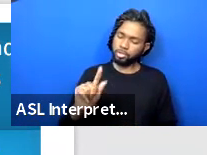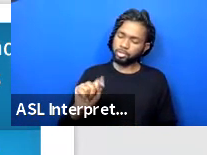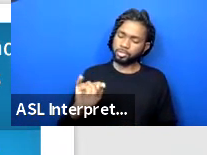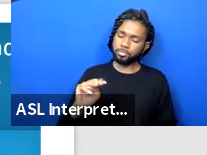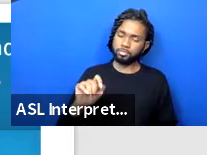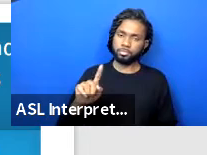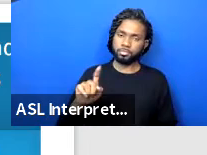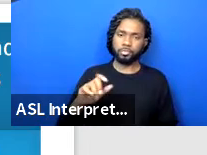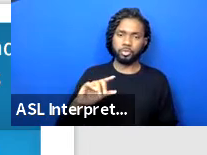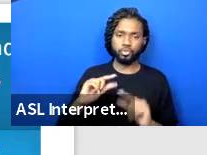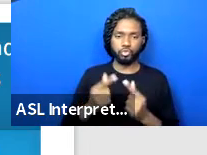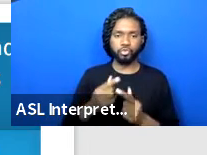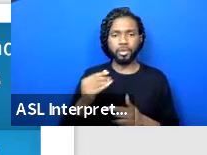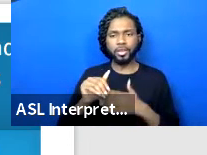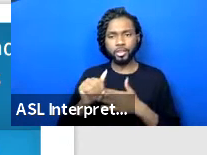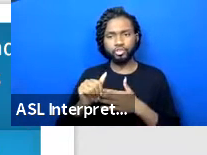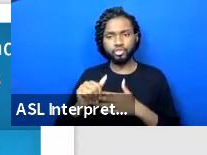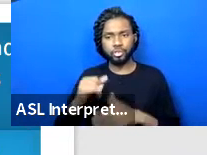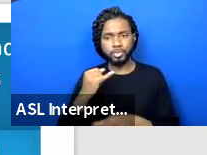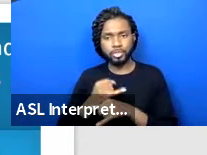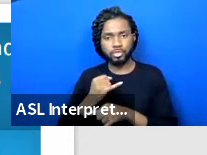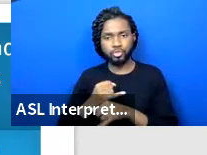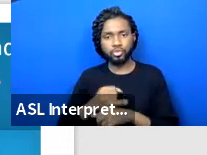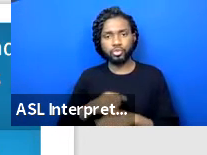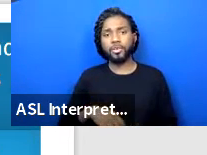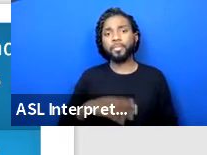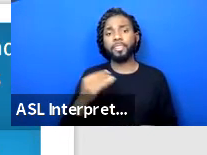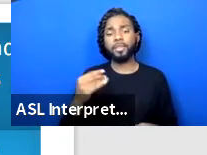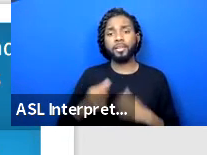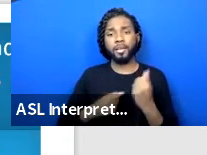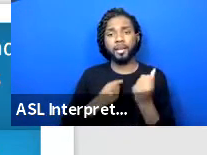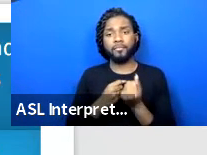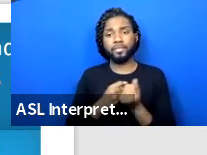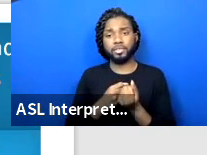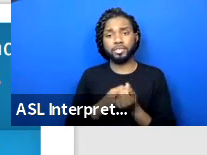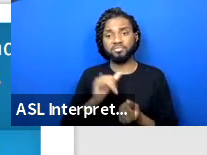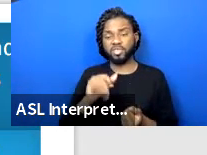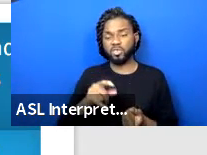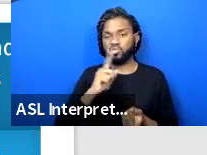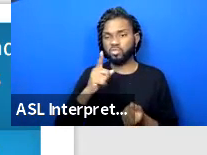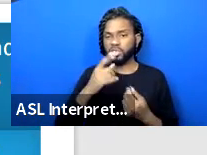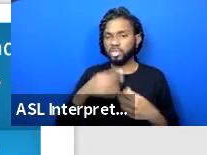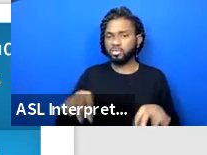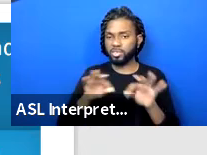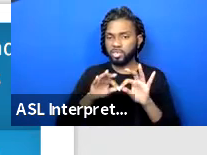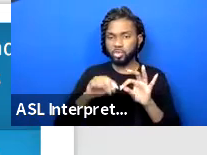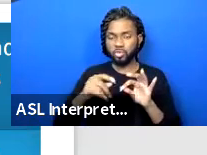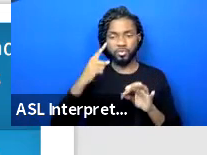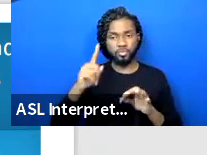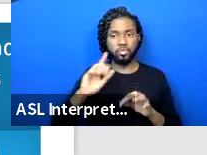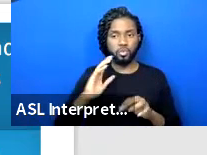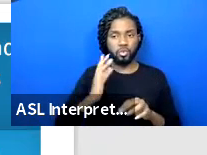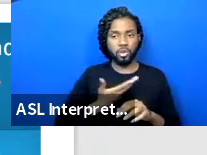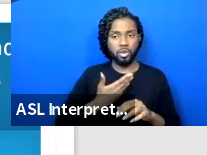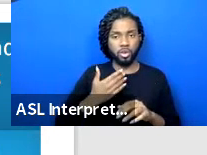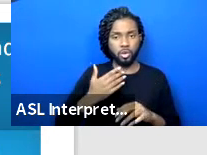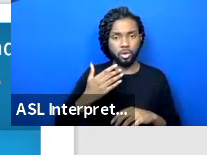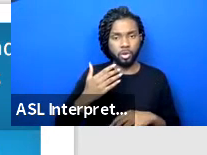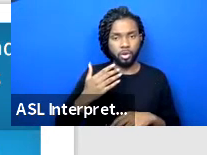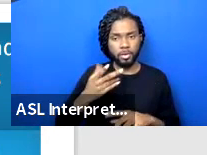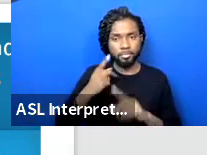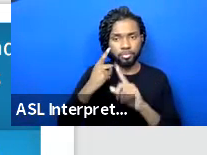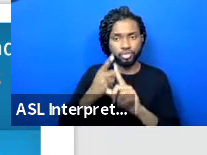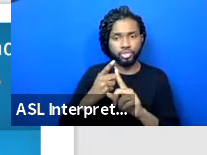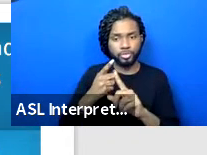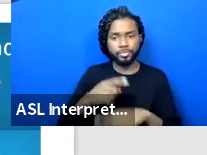Leadership Institute. And advocacy is really central to NALAC's mission.